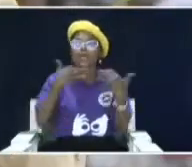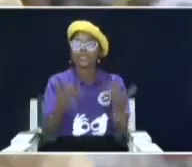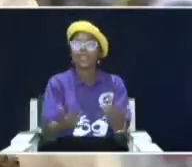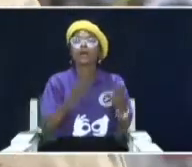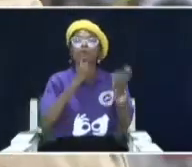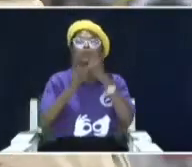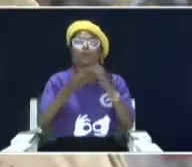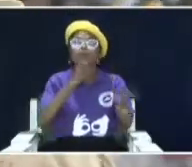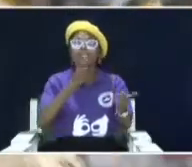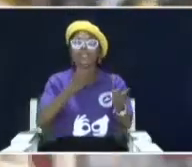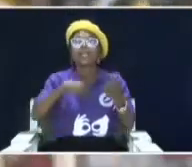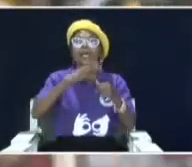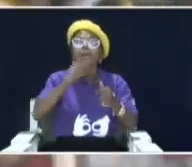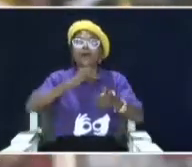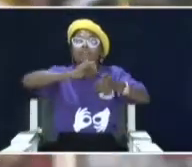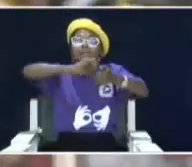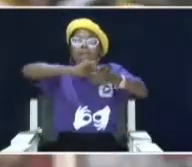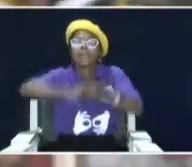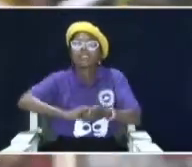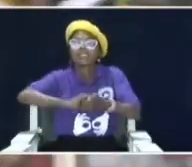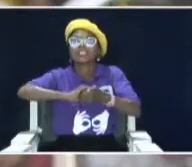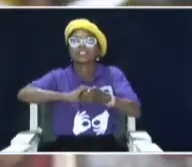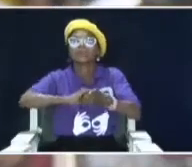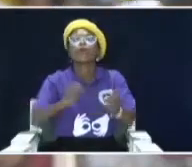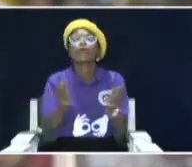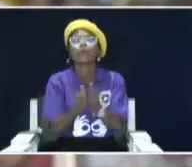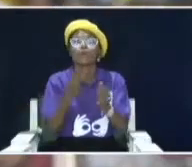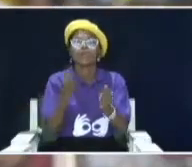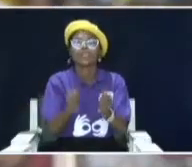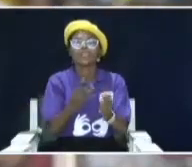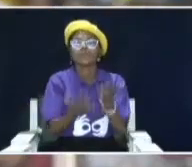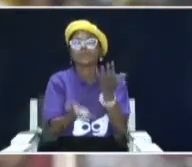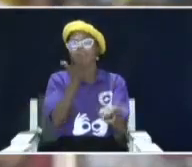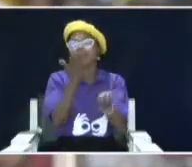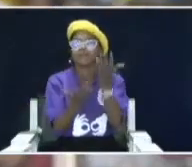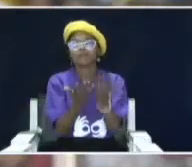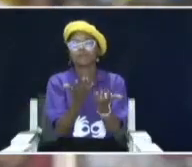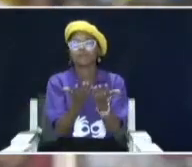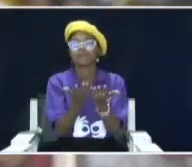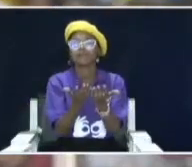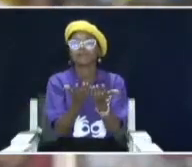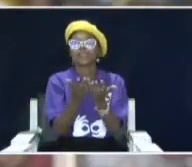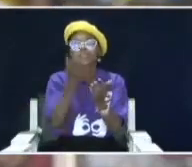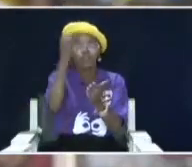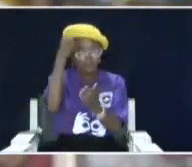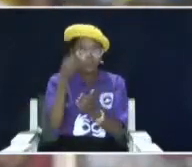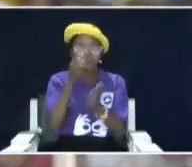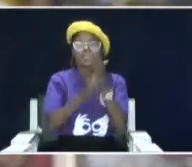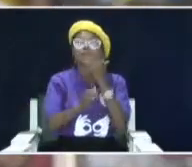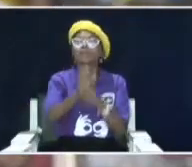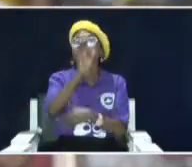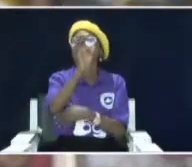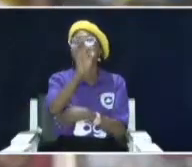a partnership with the fire. John chapter 15,